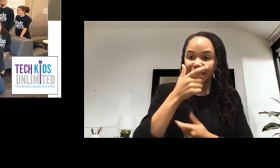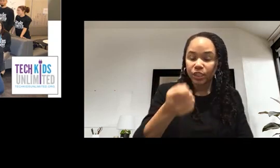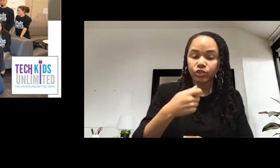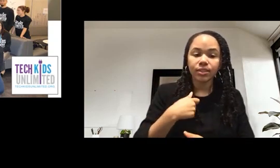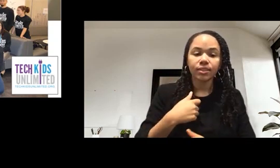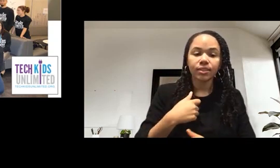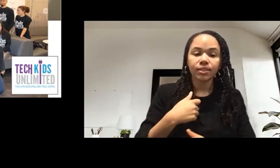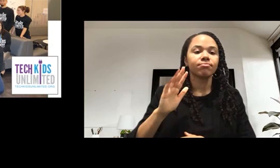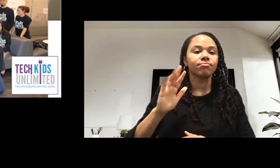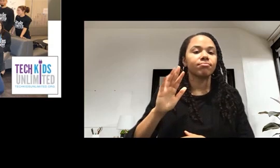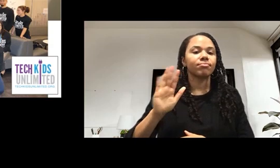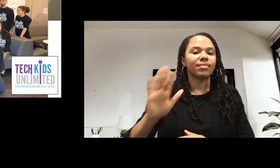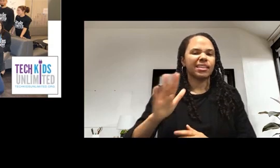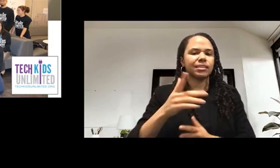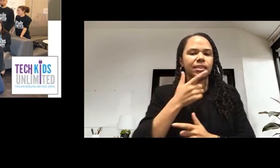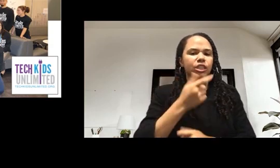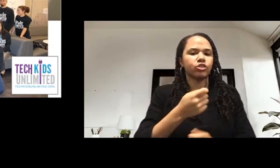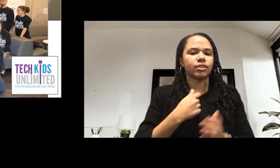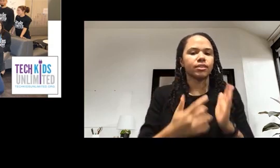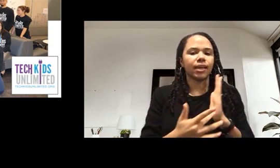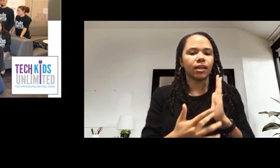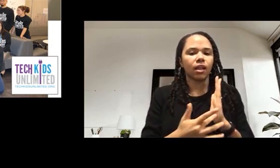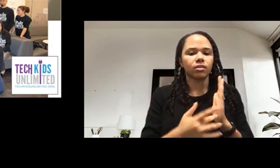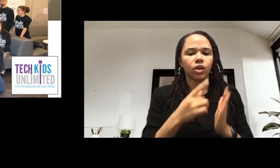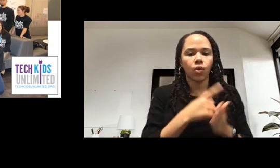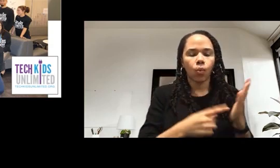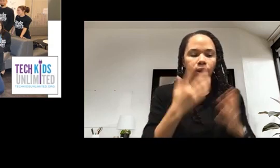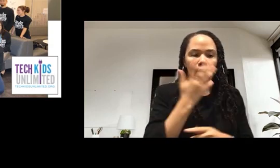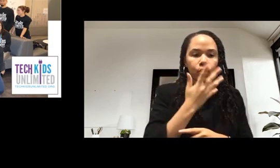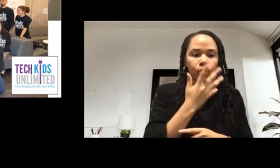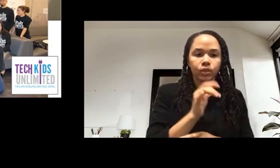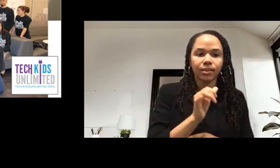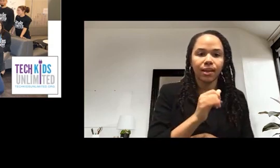technology. He's now what he looks like now in the striped